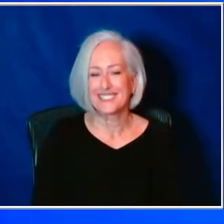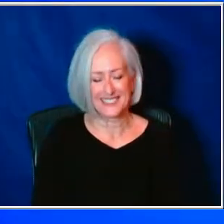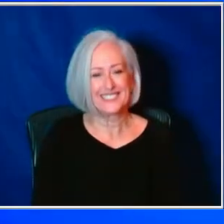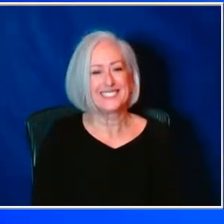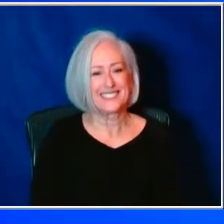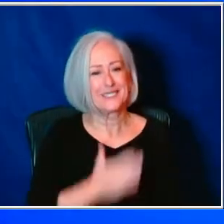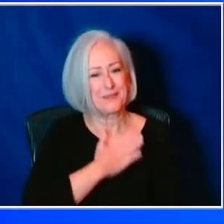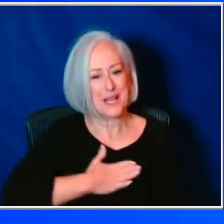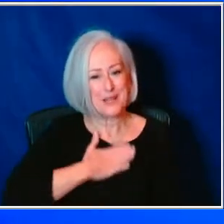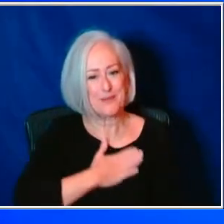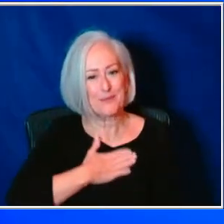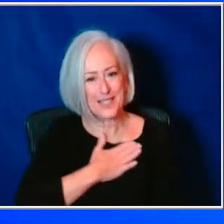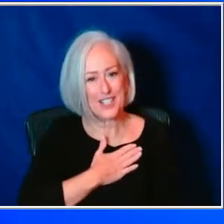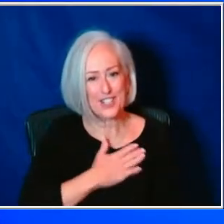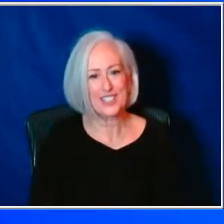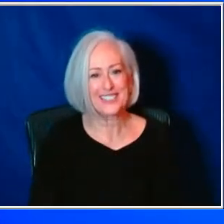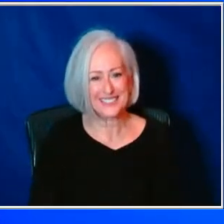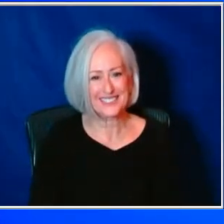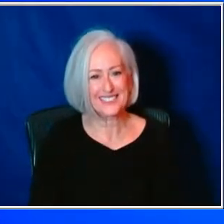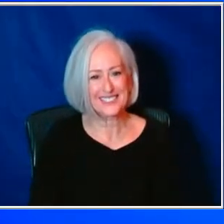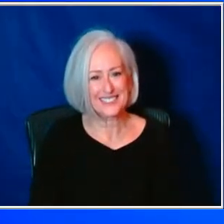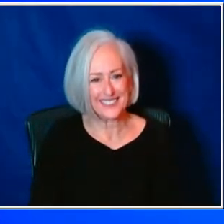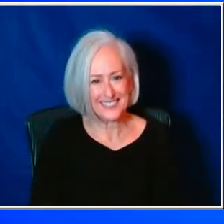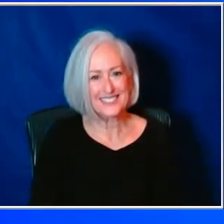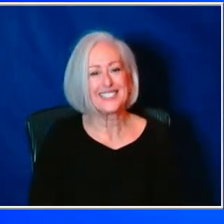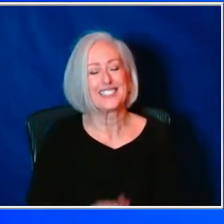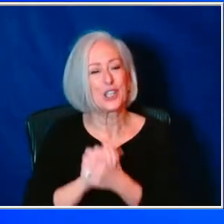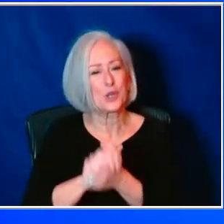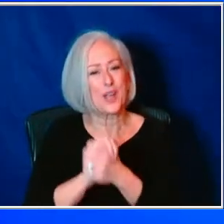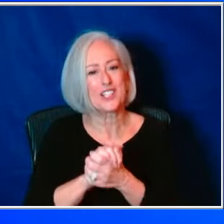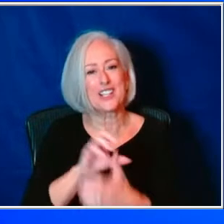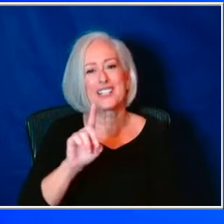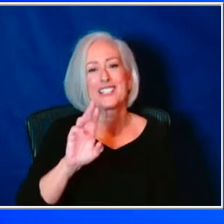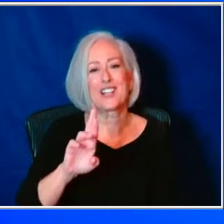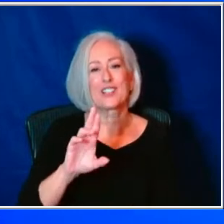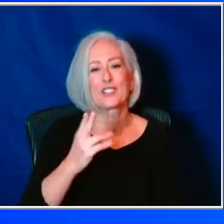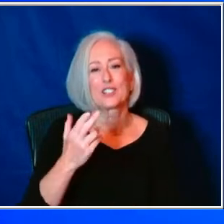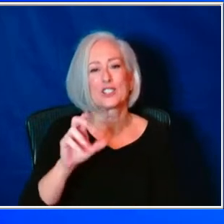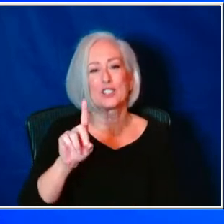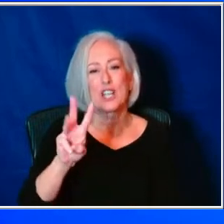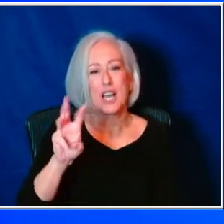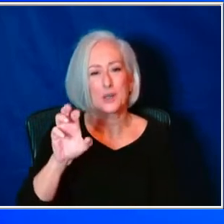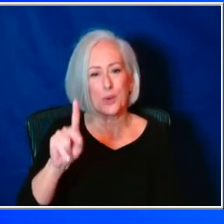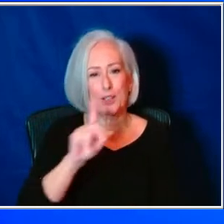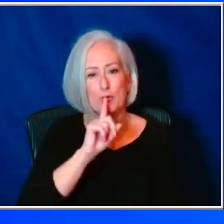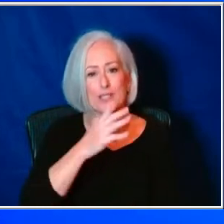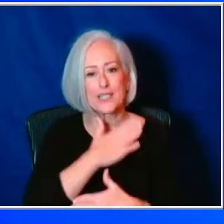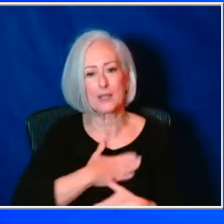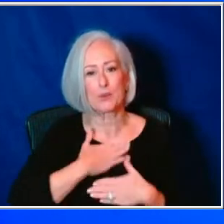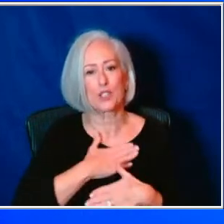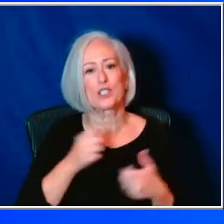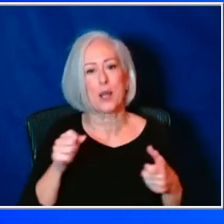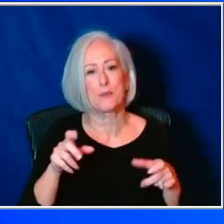pleasure. Again, congratulations to Dr. Chadwick and her team, and really appreciate the opportunity to chat this morning.